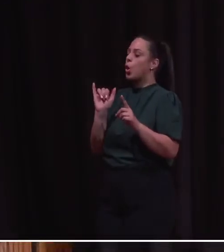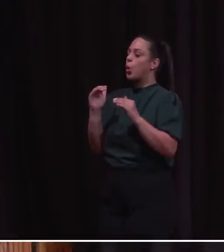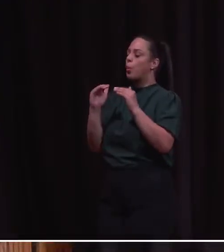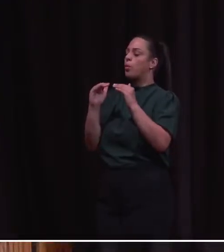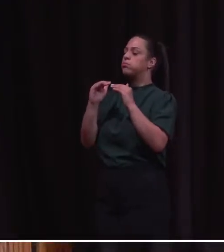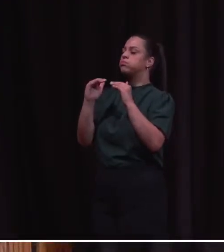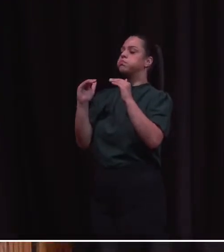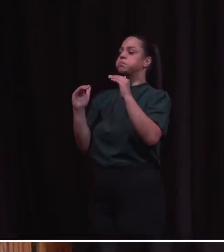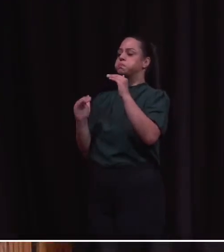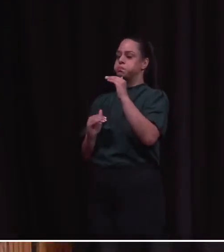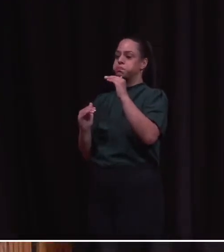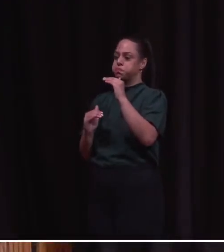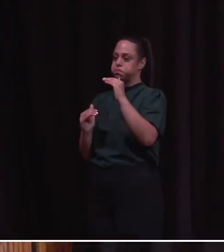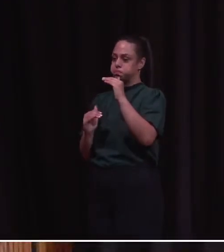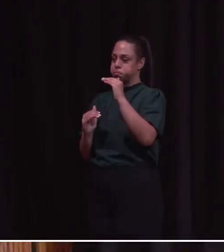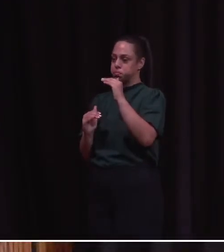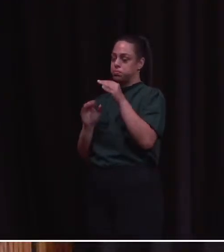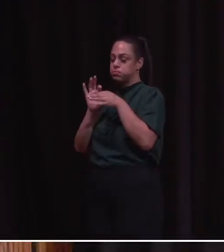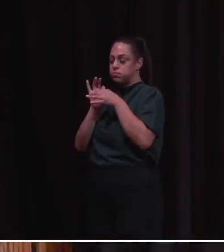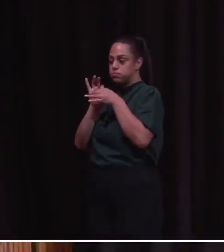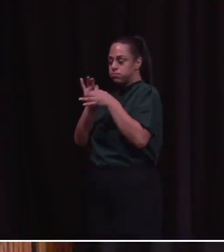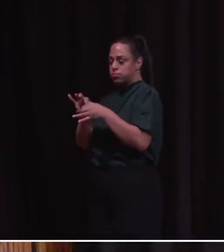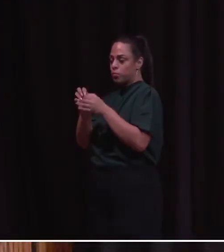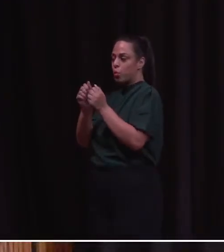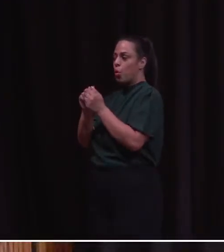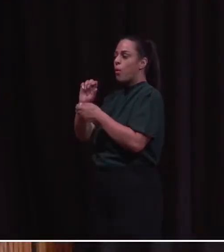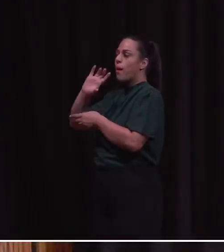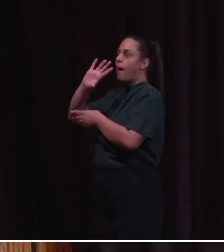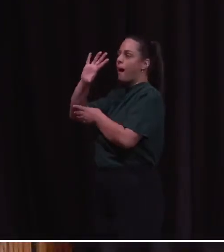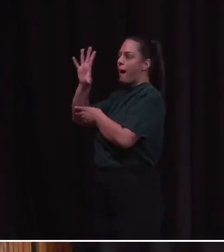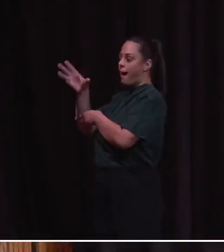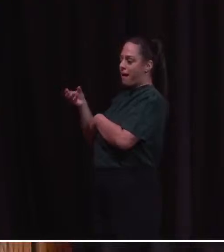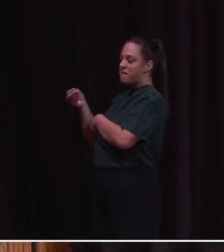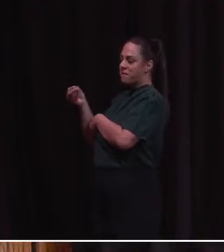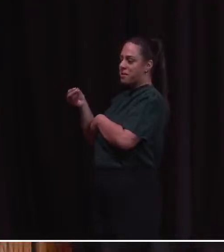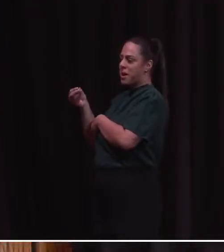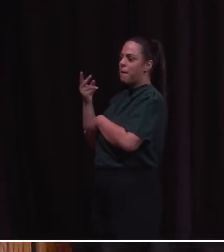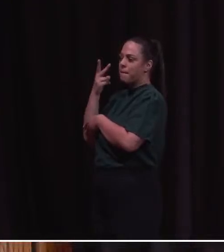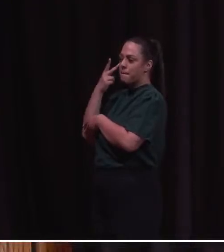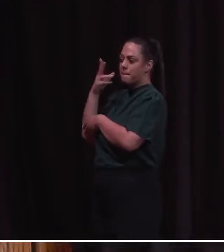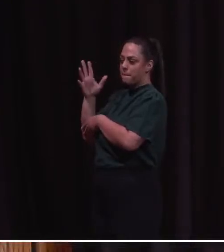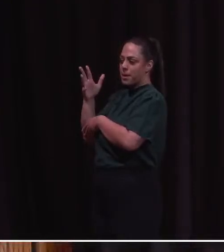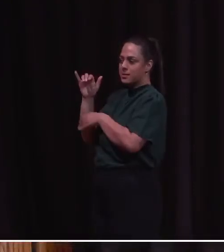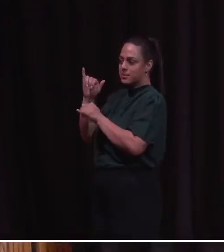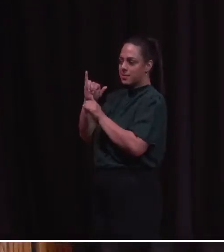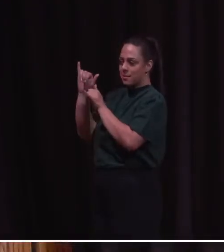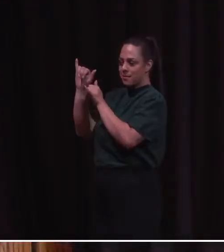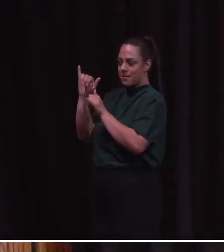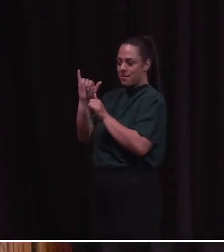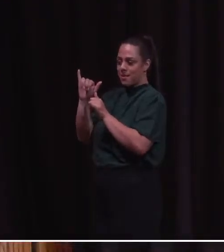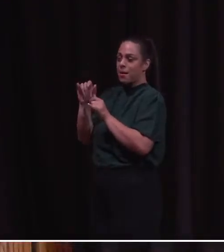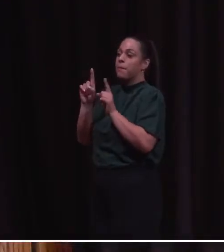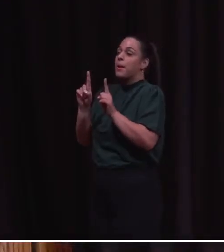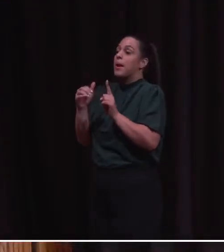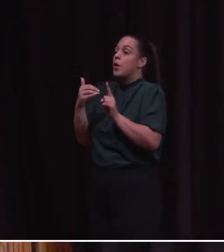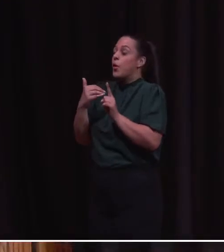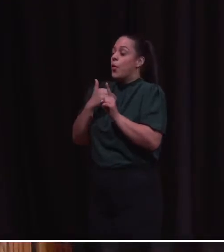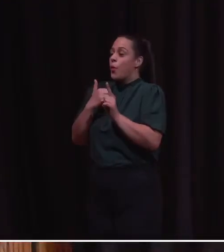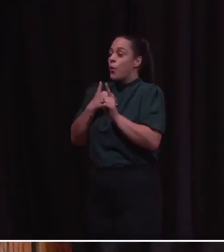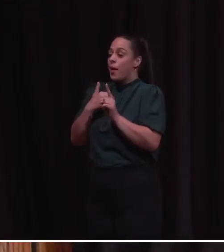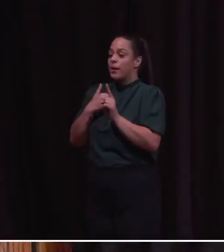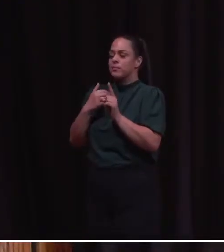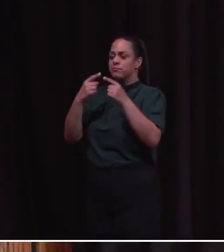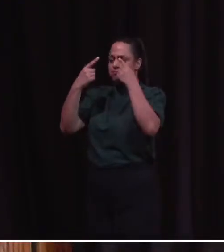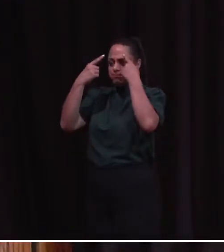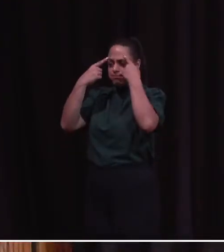Africa generally. They occupied their imperial role comfortably. In one of my